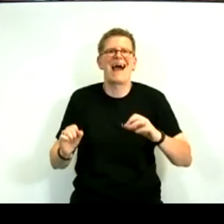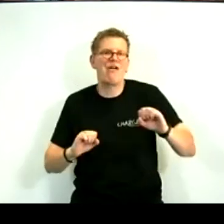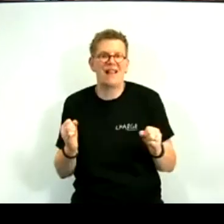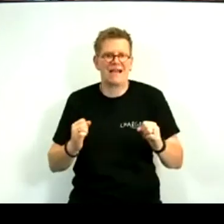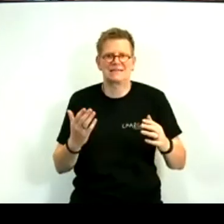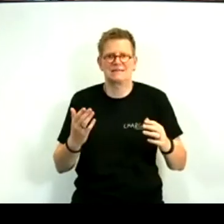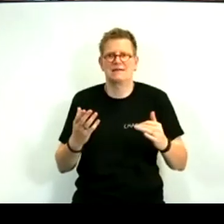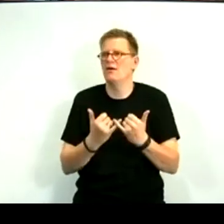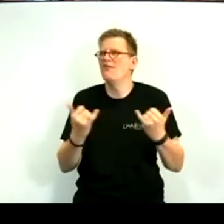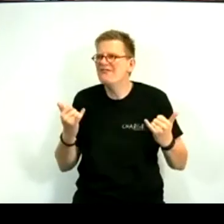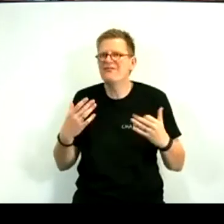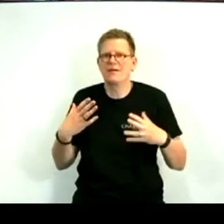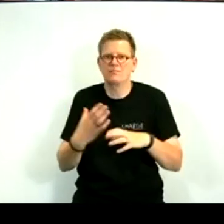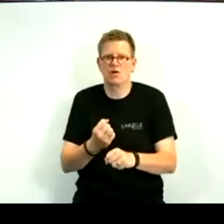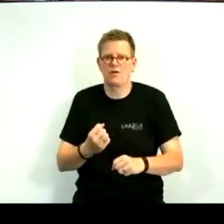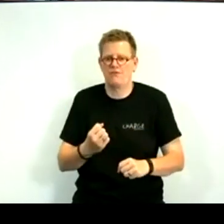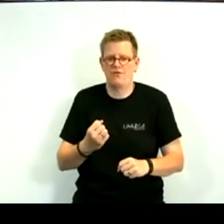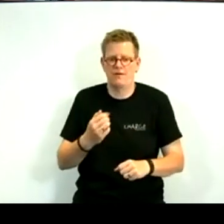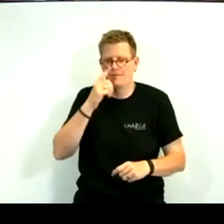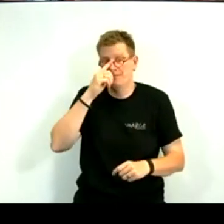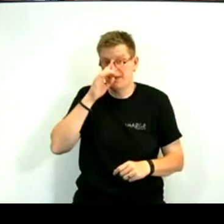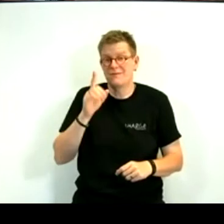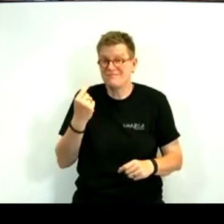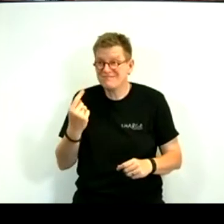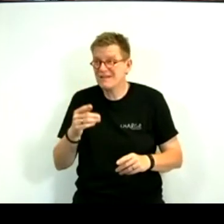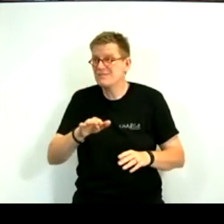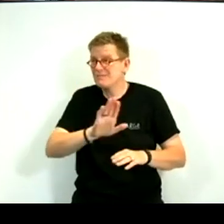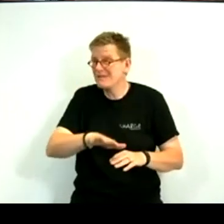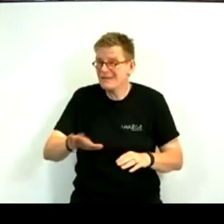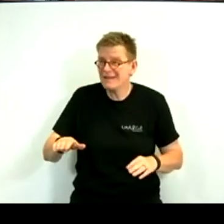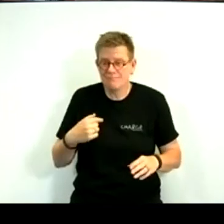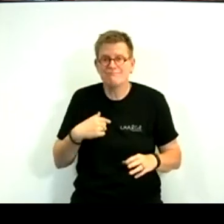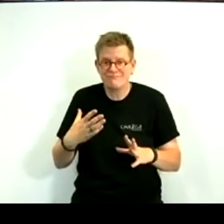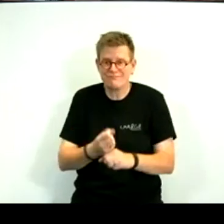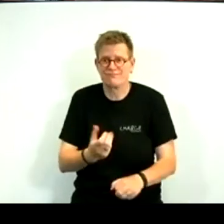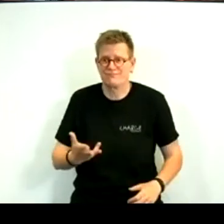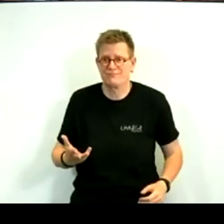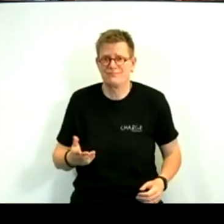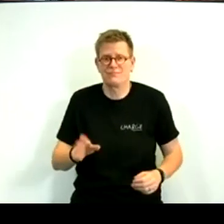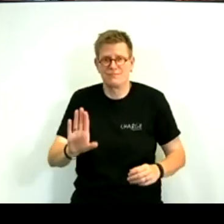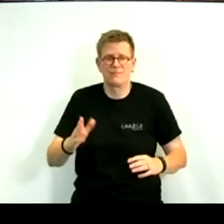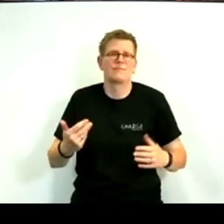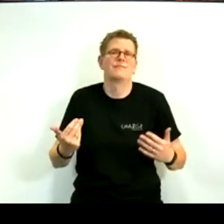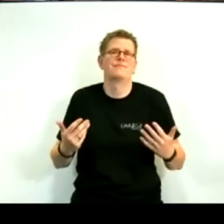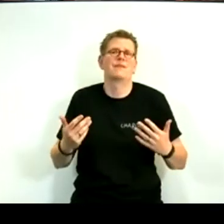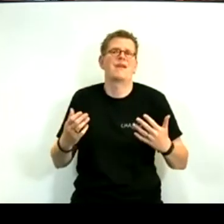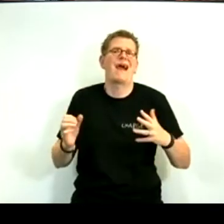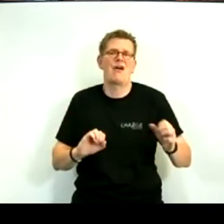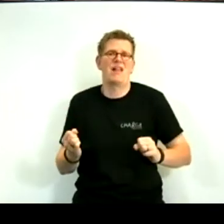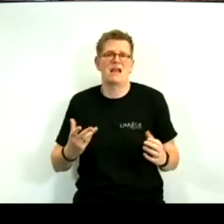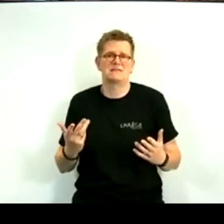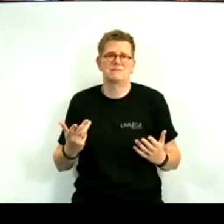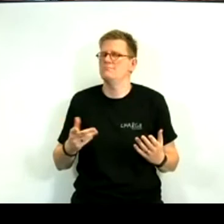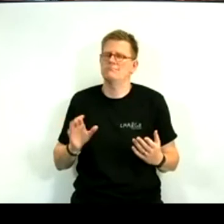with the problem because they don't have that reflex working. And if we can go through the next